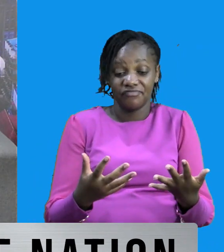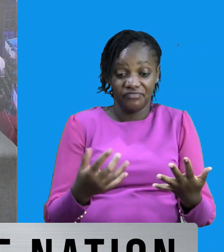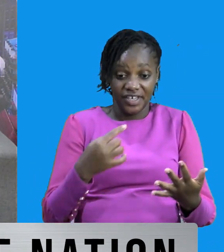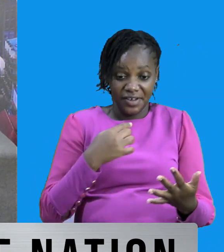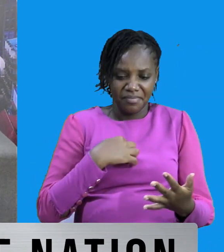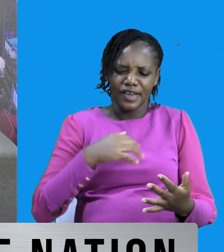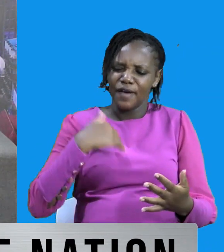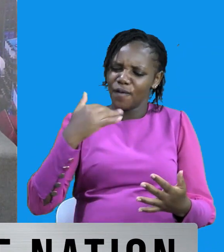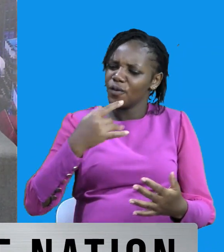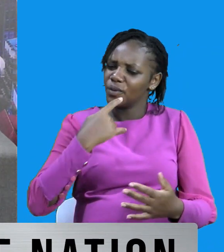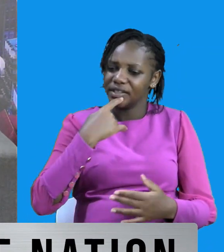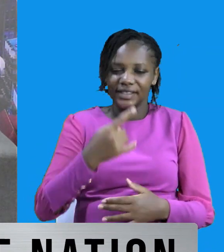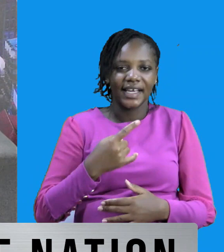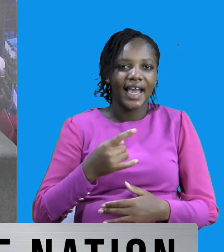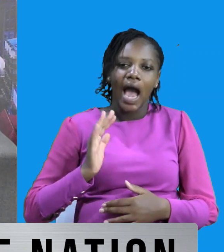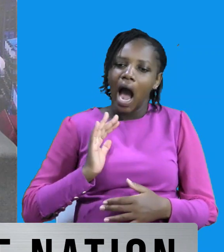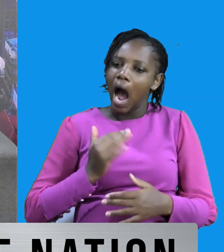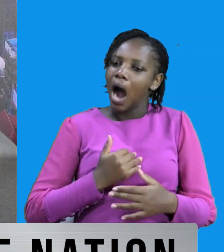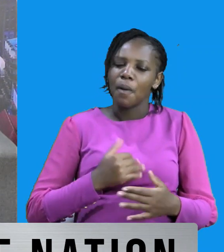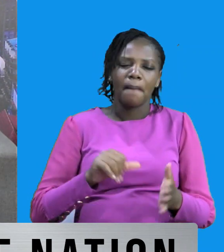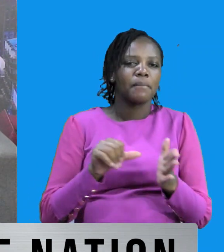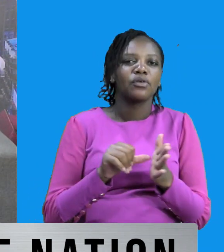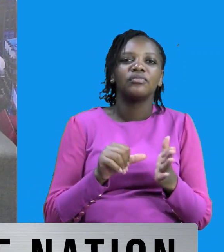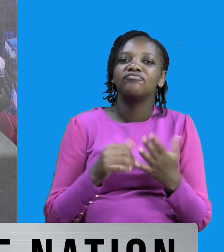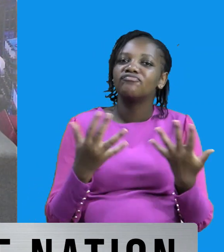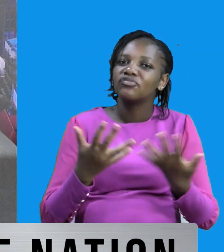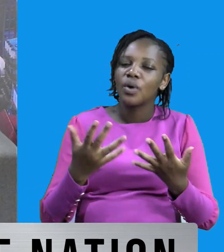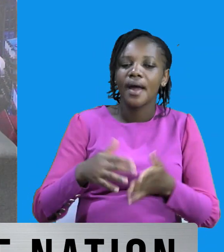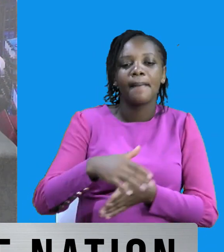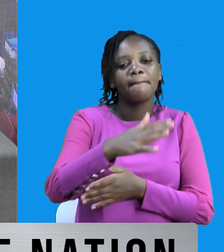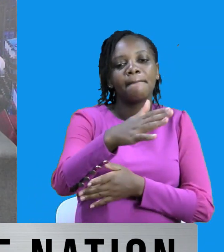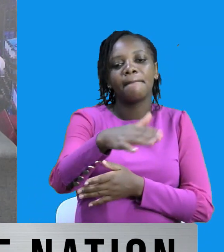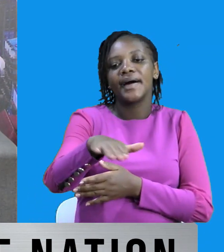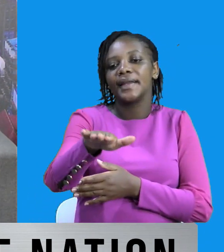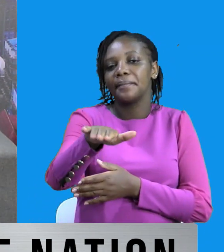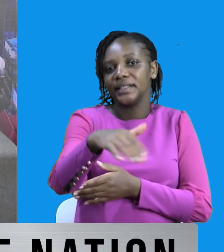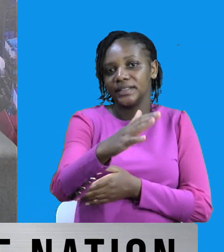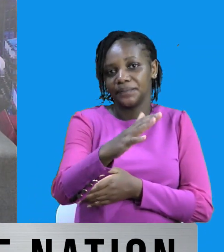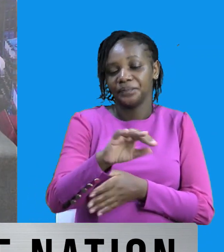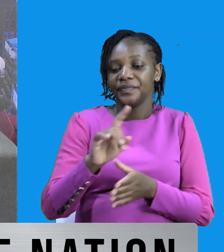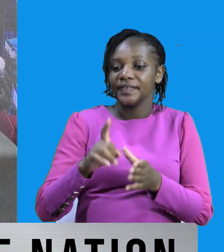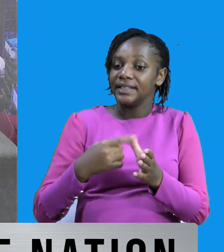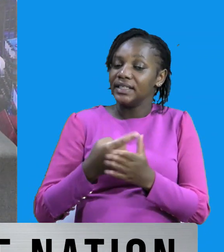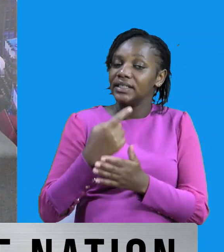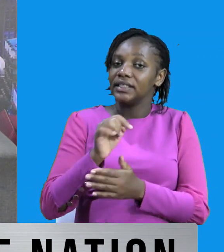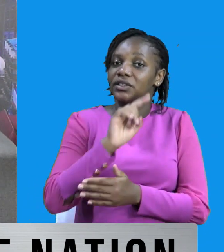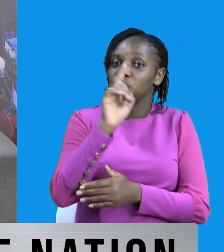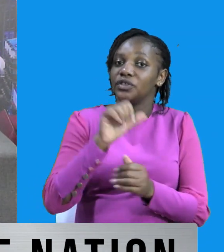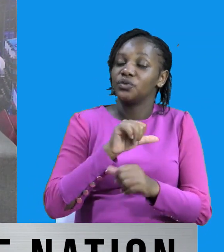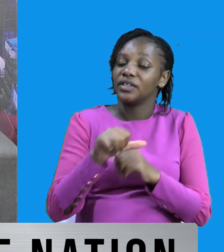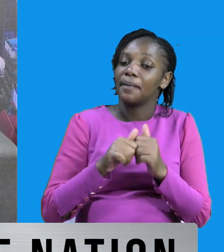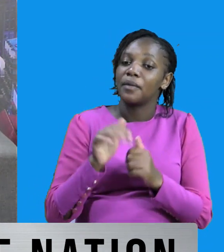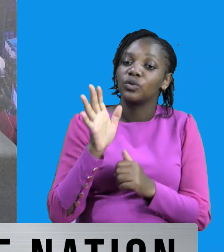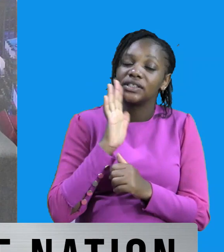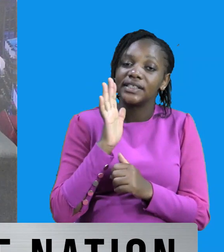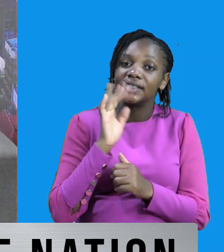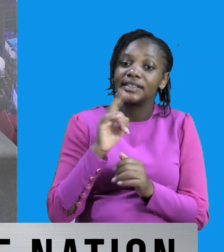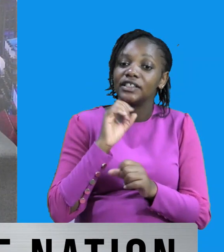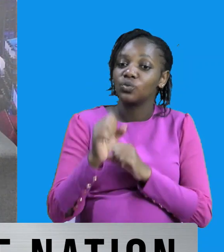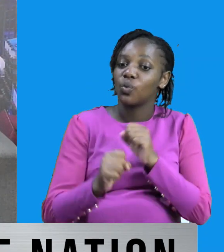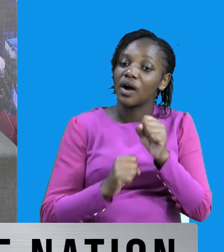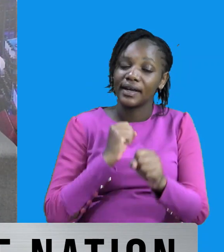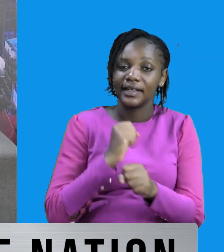said it all the time, our weakest link is parliament. This question of debt, even for this 1 year, should have